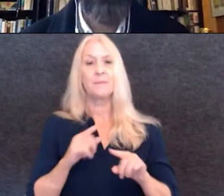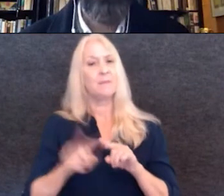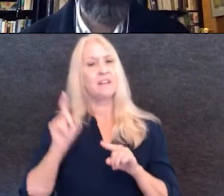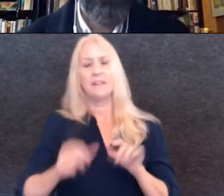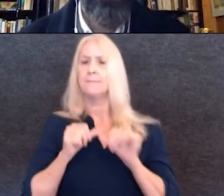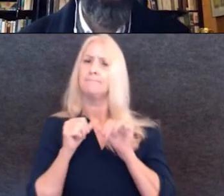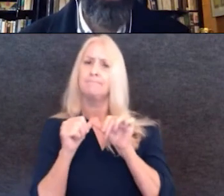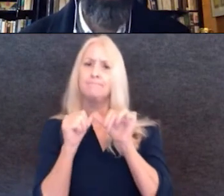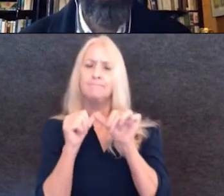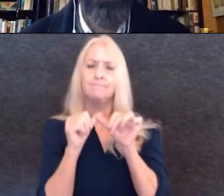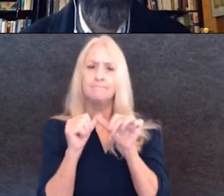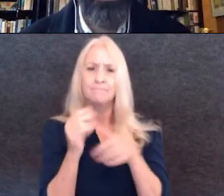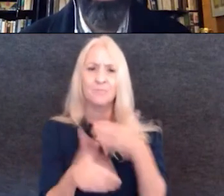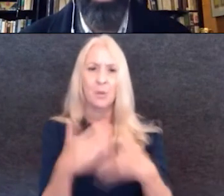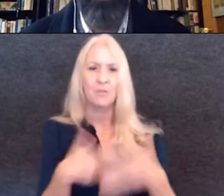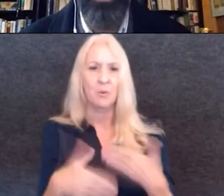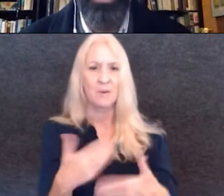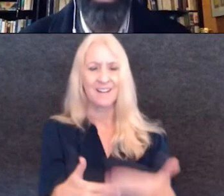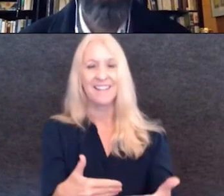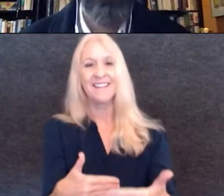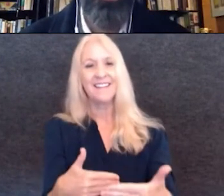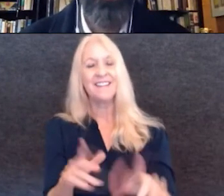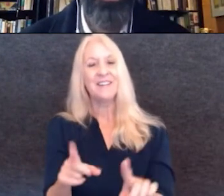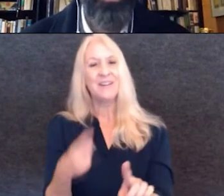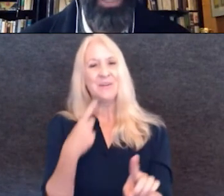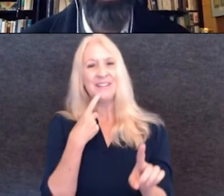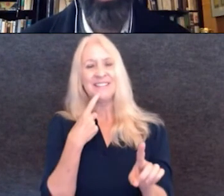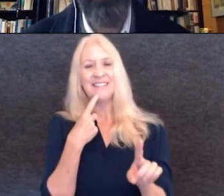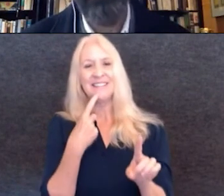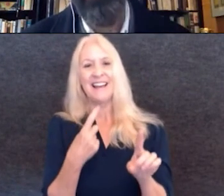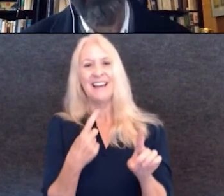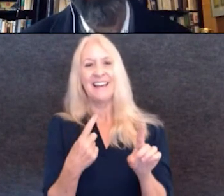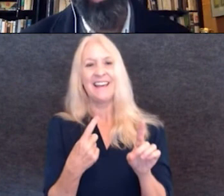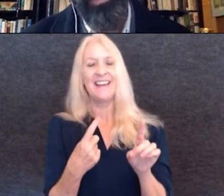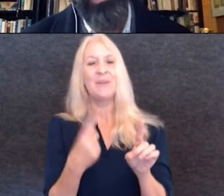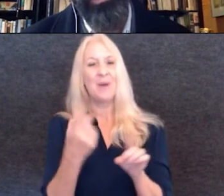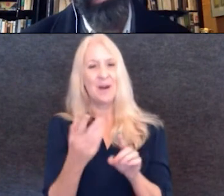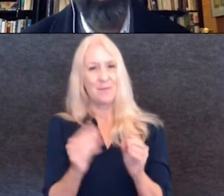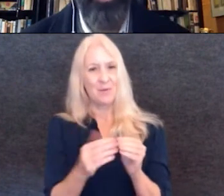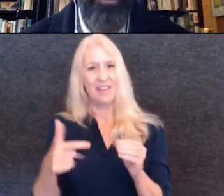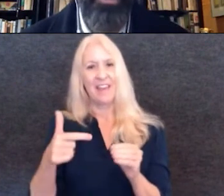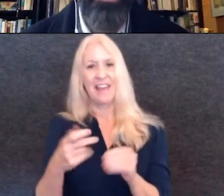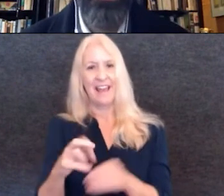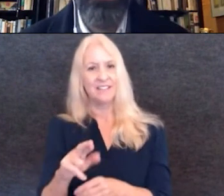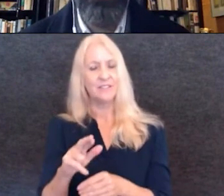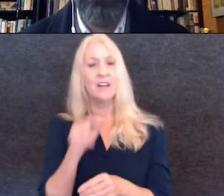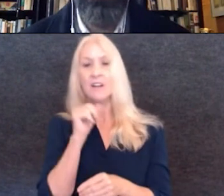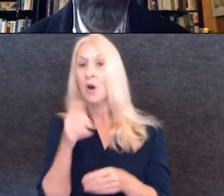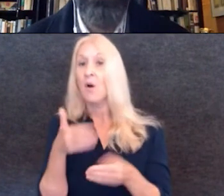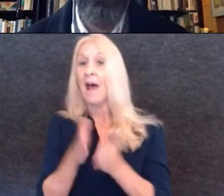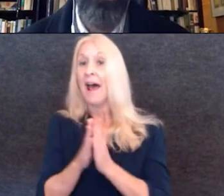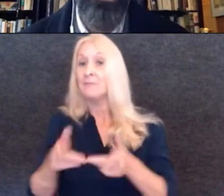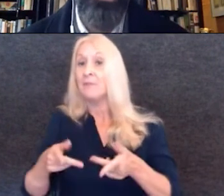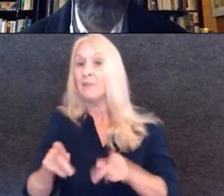And, you know, we have one thing that we say at Gensler a lot, which is don't ask for permission, ask for forgiveness. And